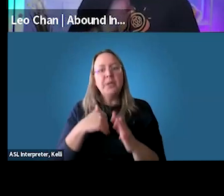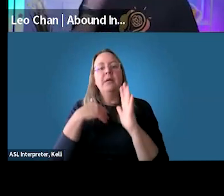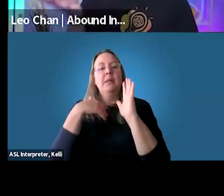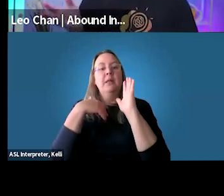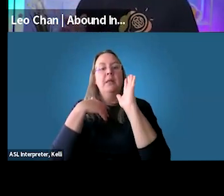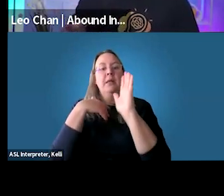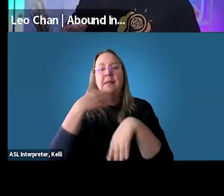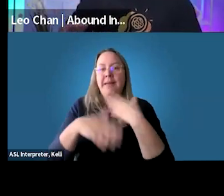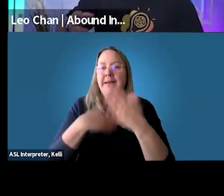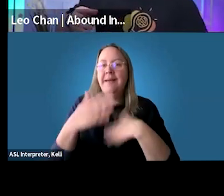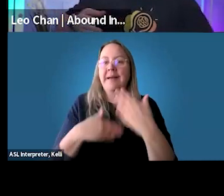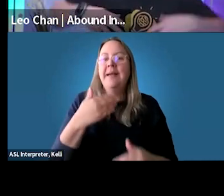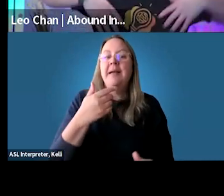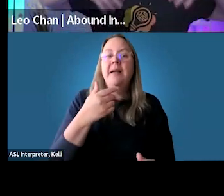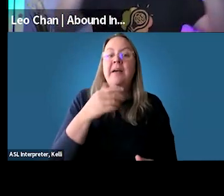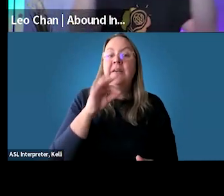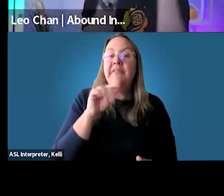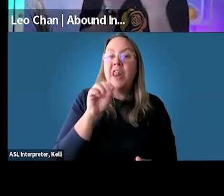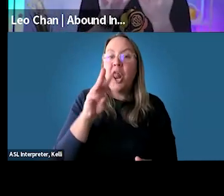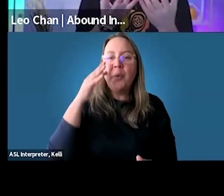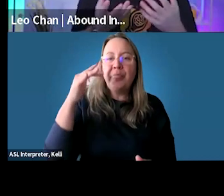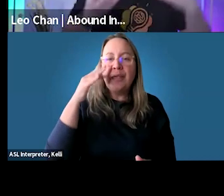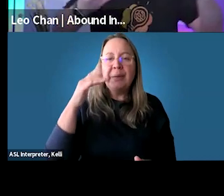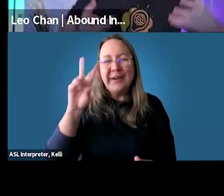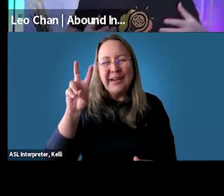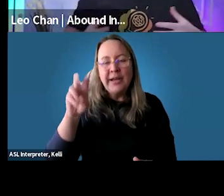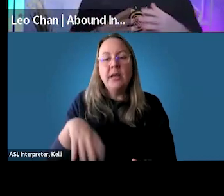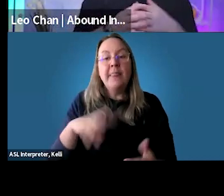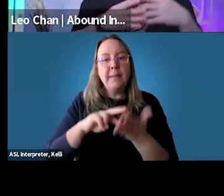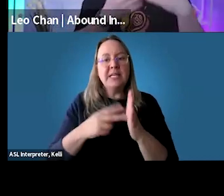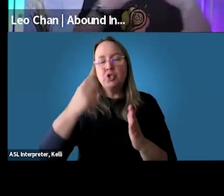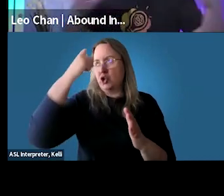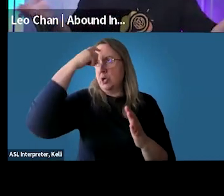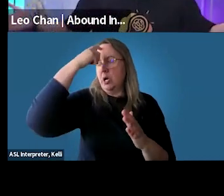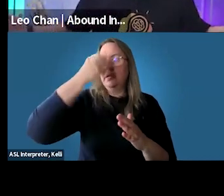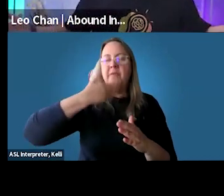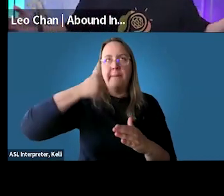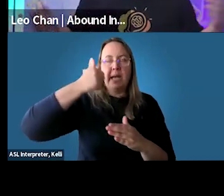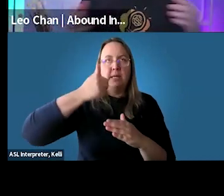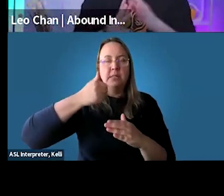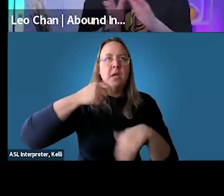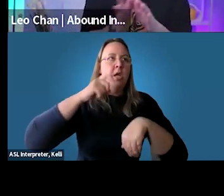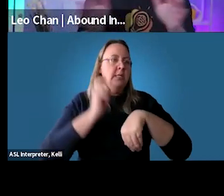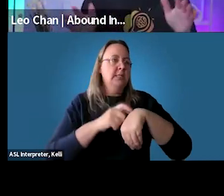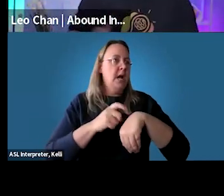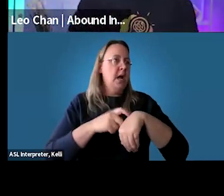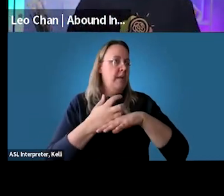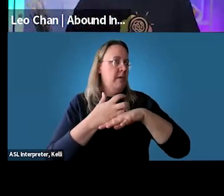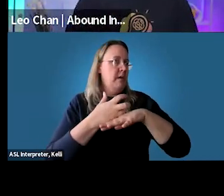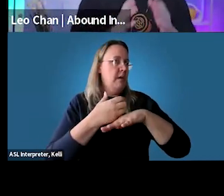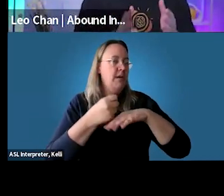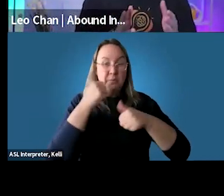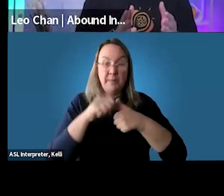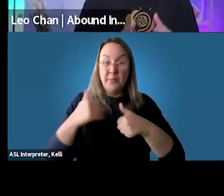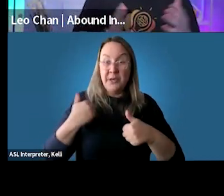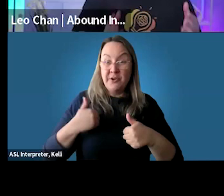if you're familiar with flow theory, it's when you're at your cognitive best, when time all passes. You remember when you were kids